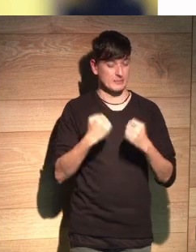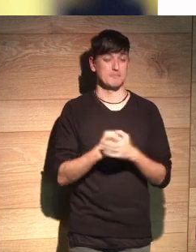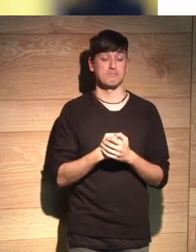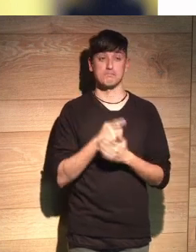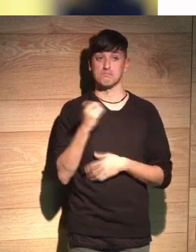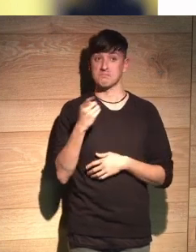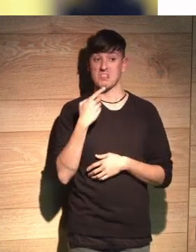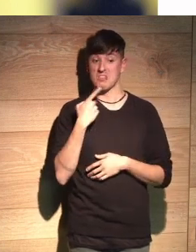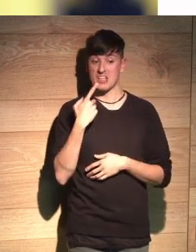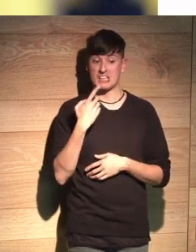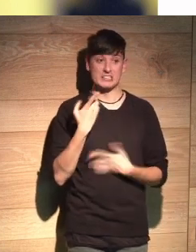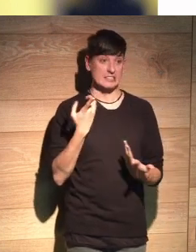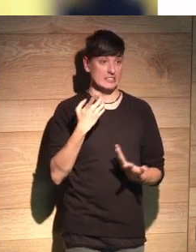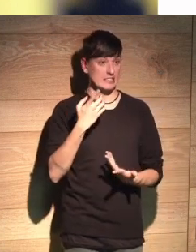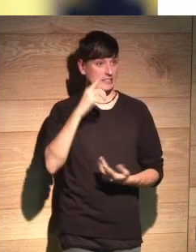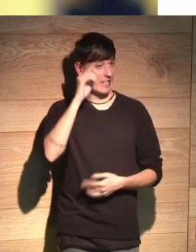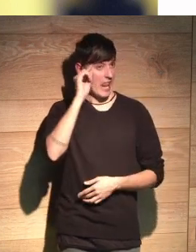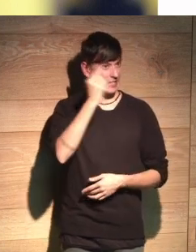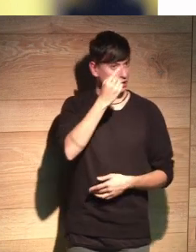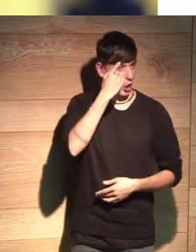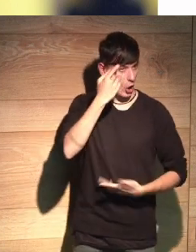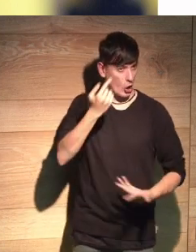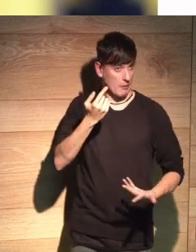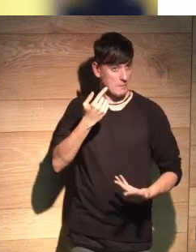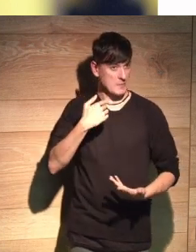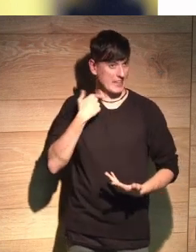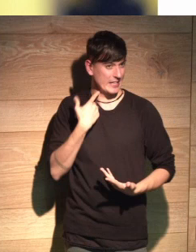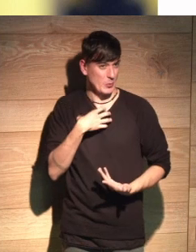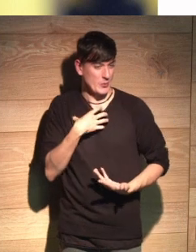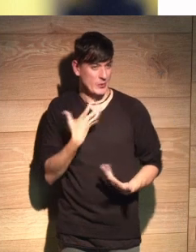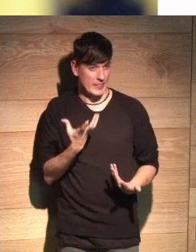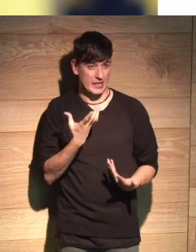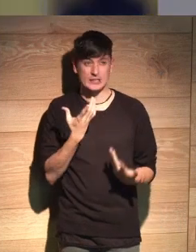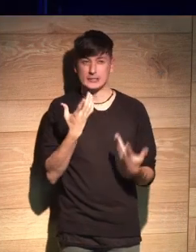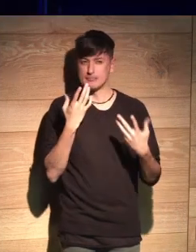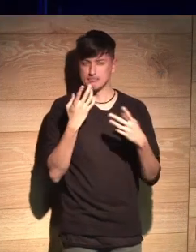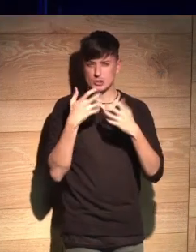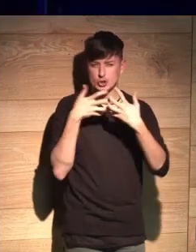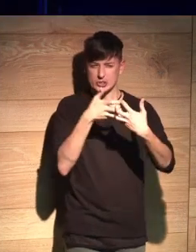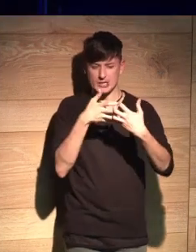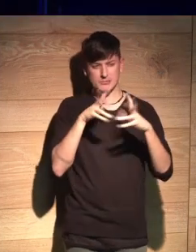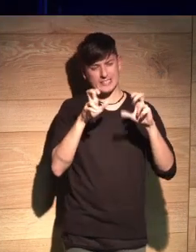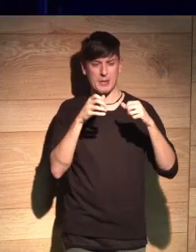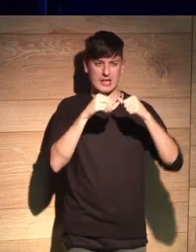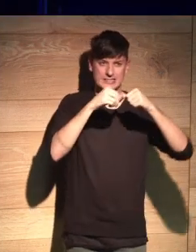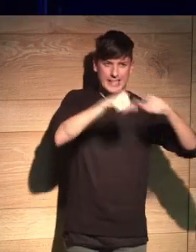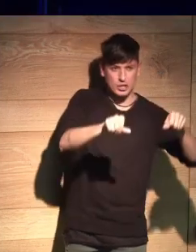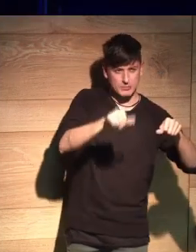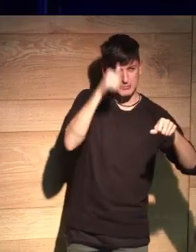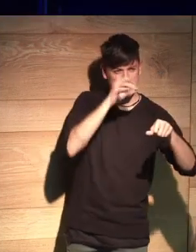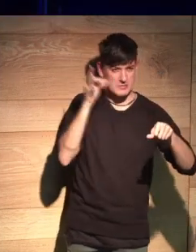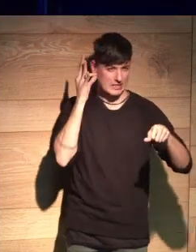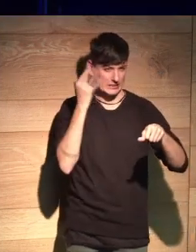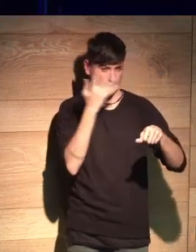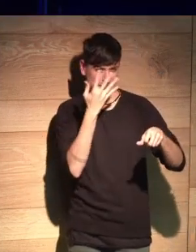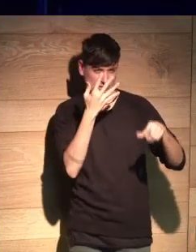have to adopt measures. We can't keep on losing talent, and we have to fight against the powerful gender stereotypes that do